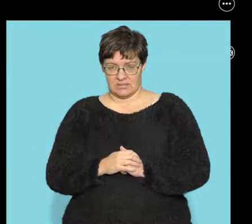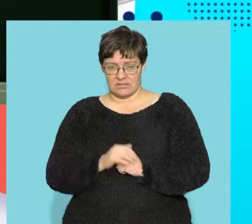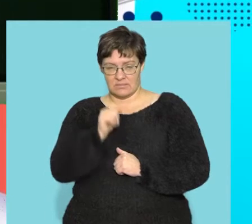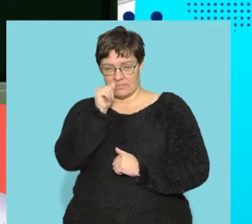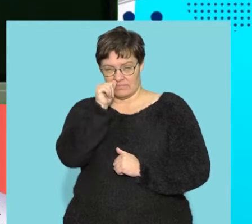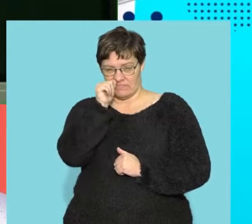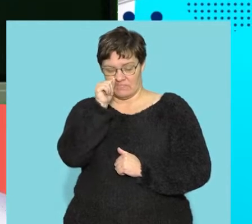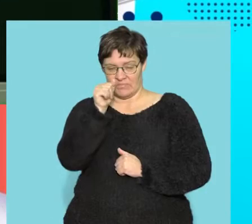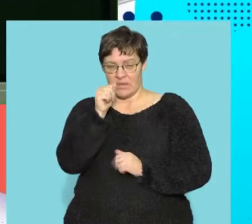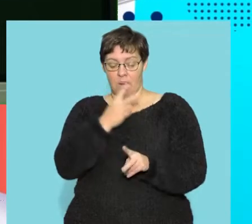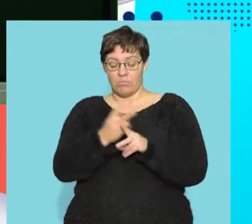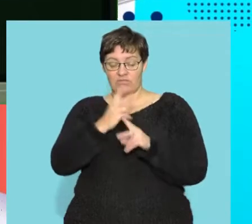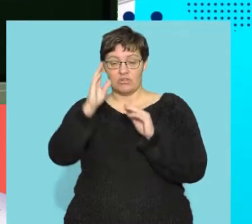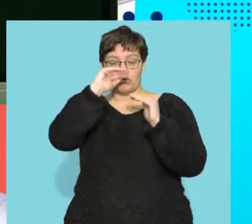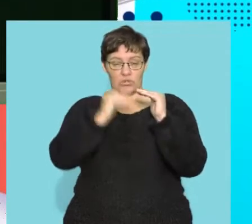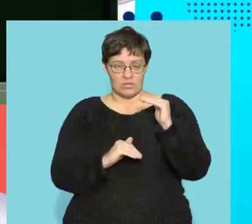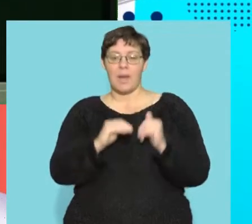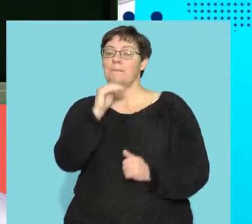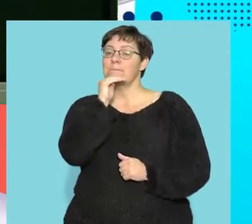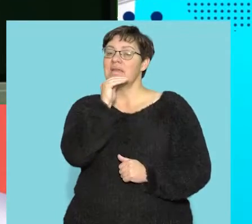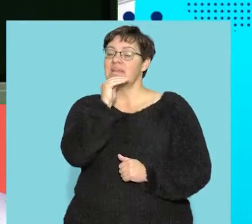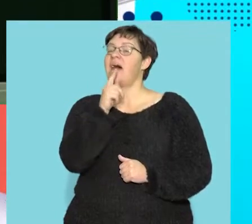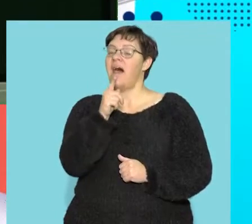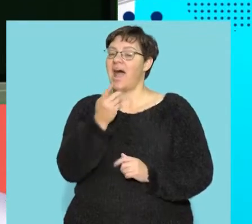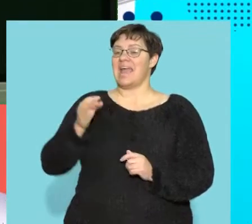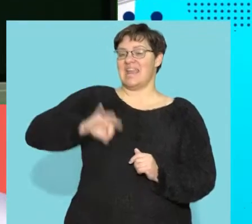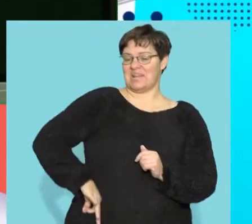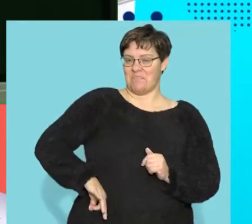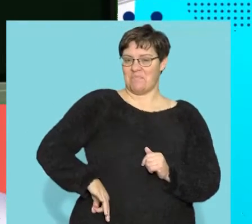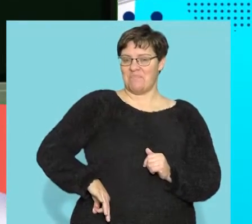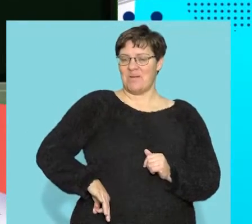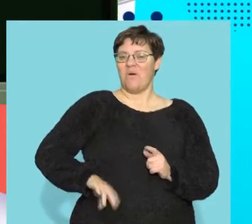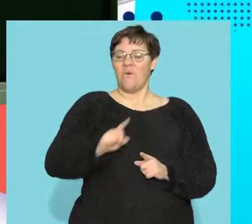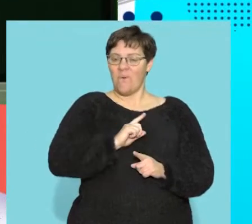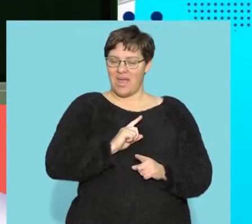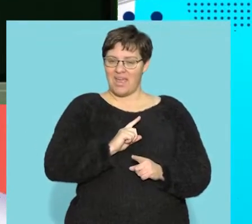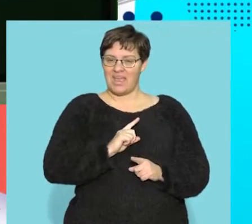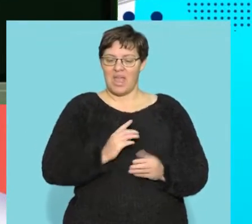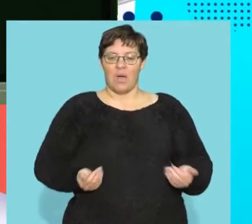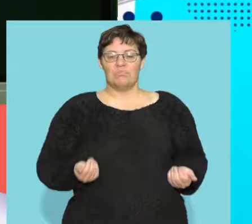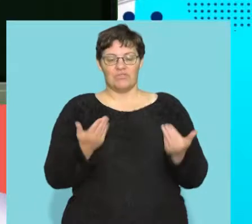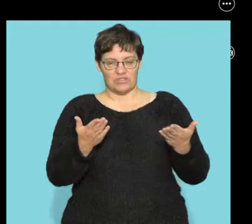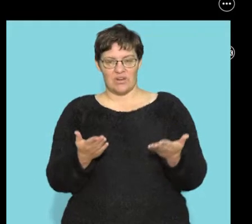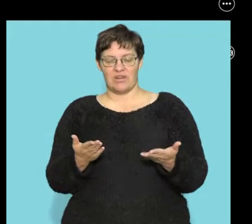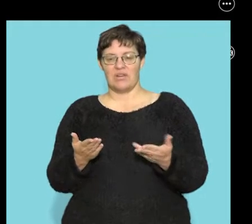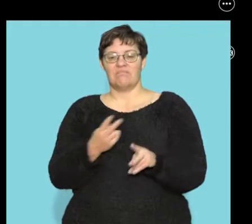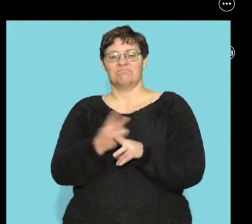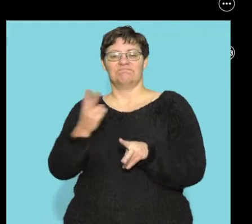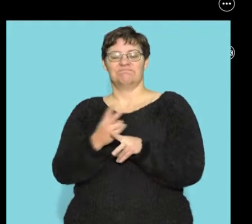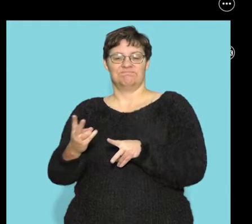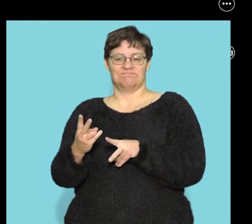me that when I reduce my provision, it becomes an income as an item called provision for bad